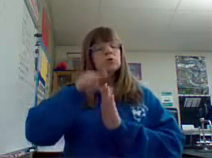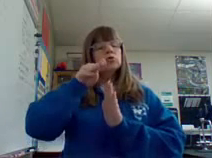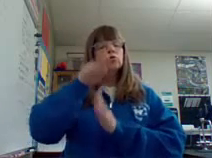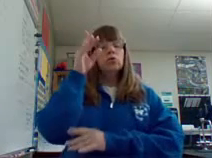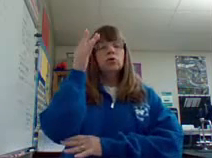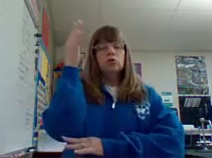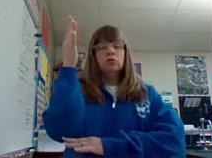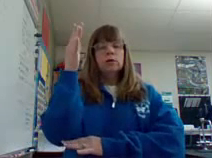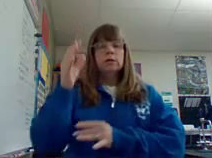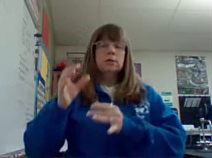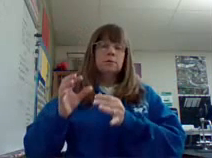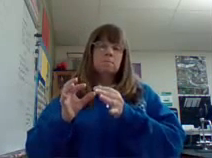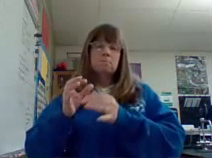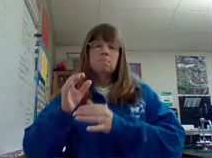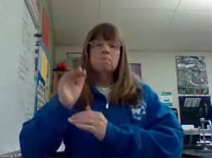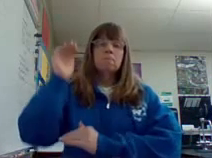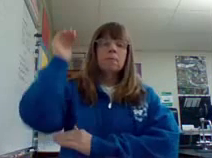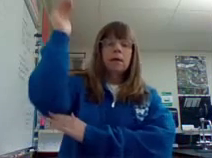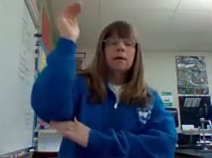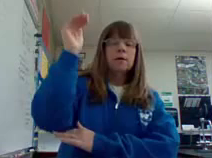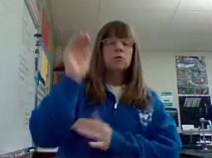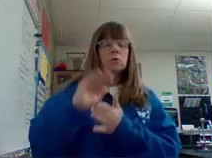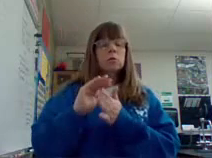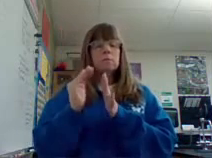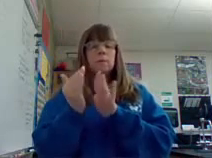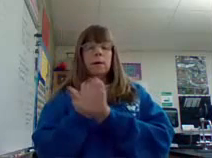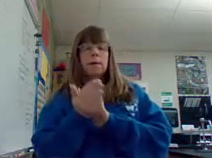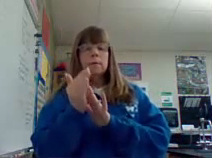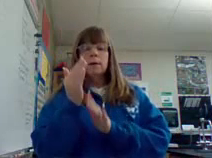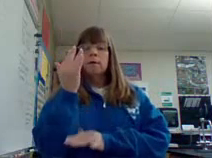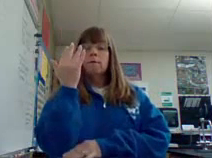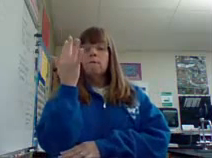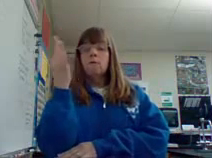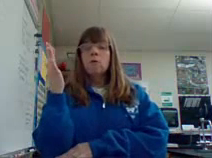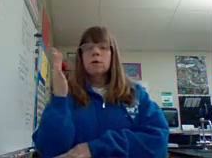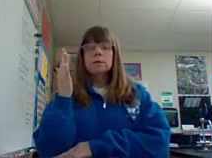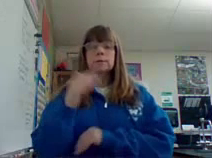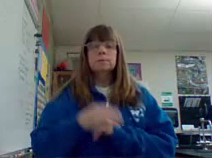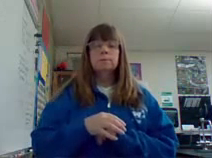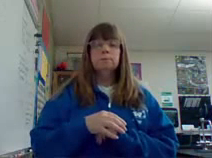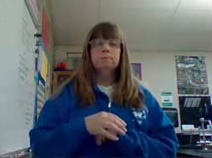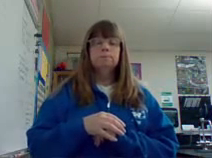maple, so it's starting to make itself into an actual forest.